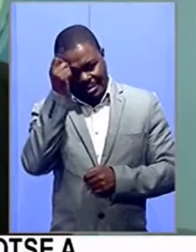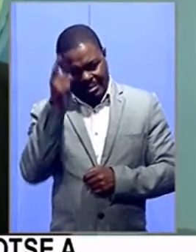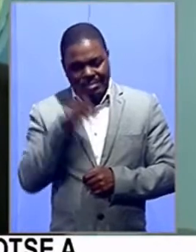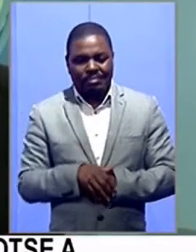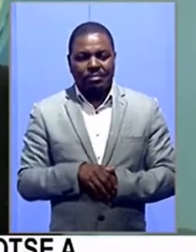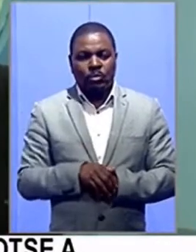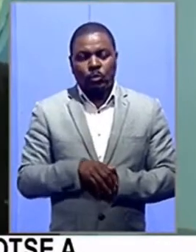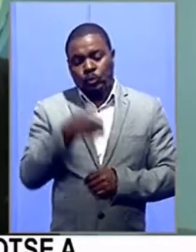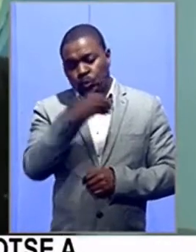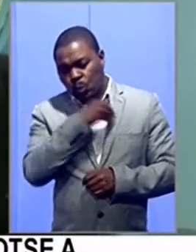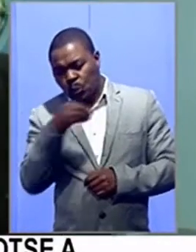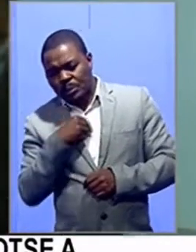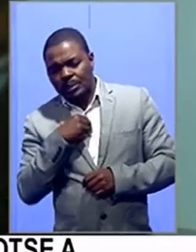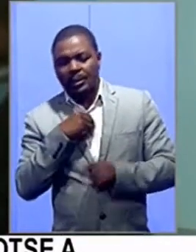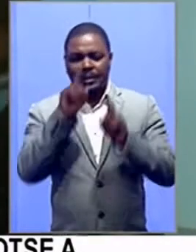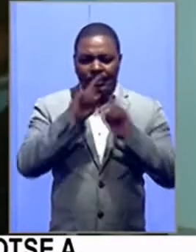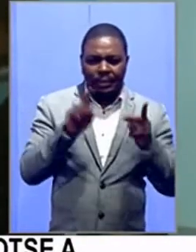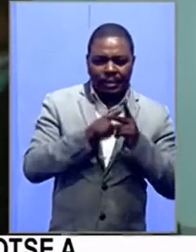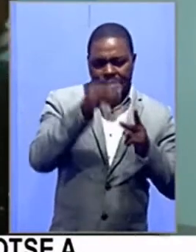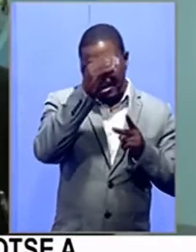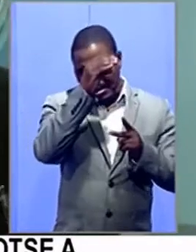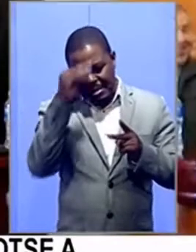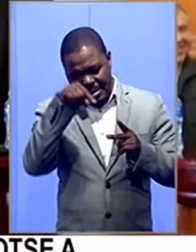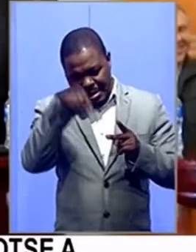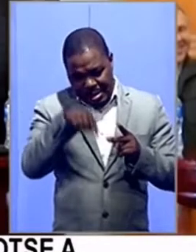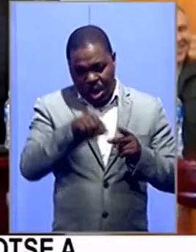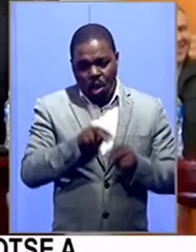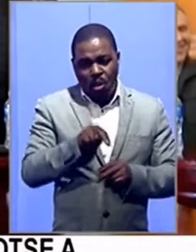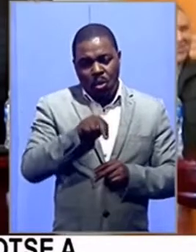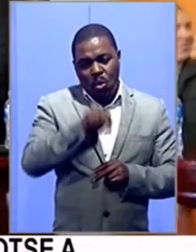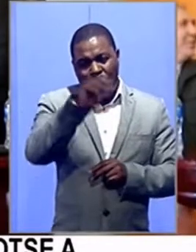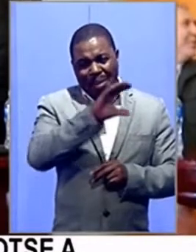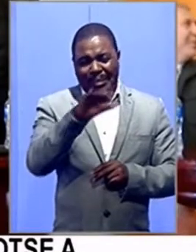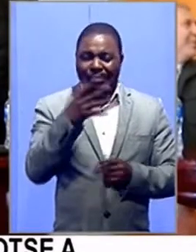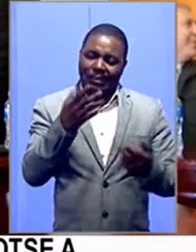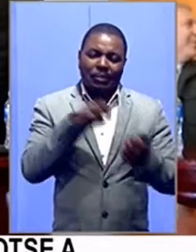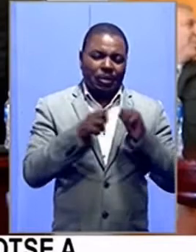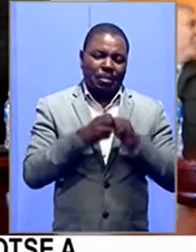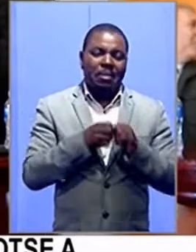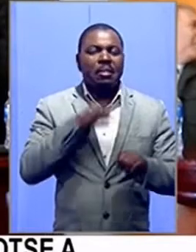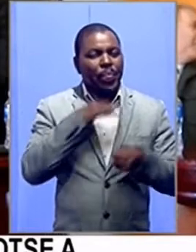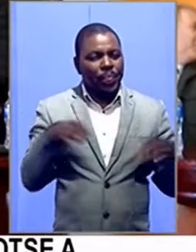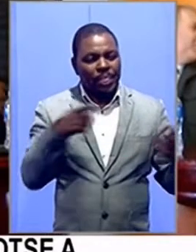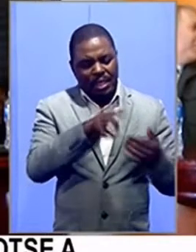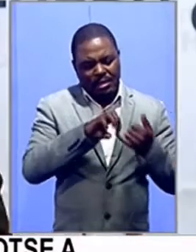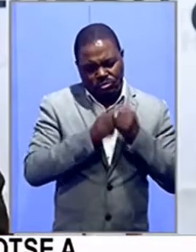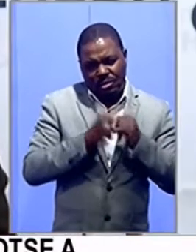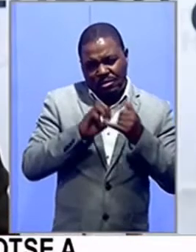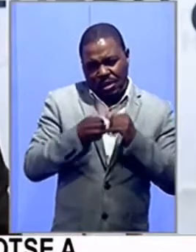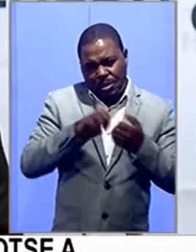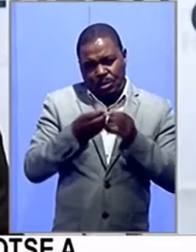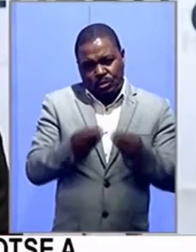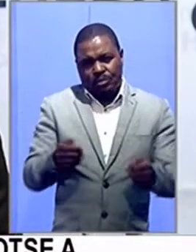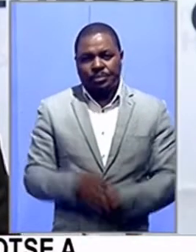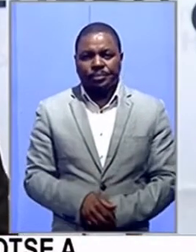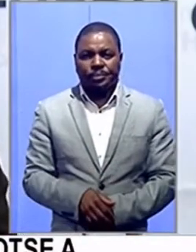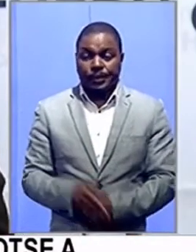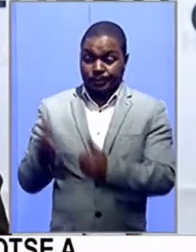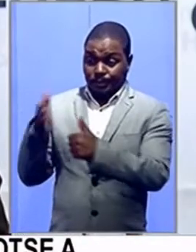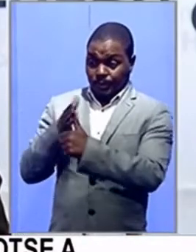kgahello ya dingaka le baoki ka hare ho province mme ba leka ka hohle ho rarolla bothata bona. Ya ntla ke